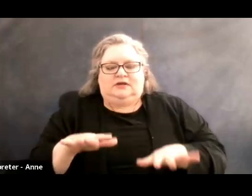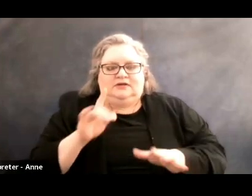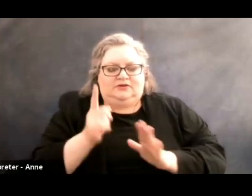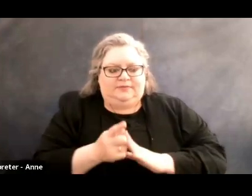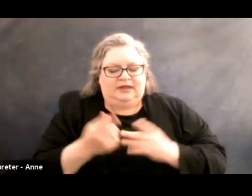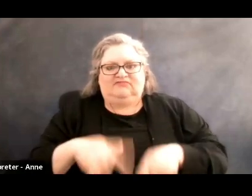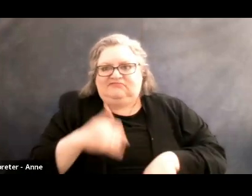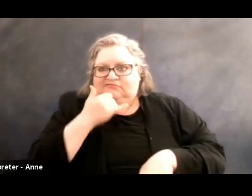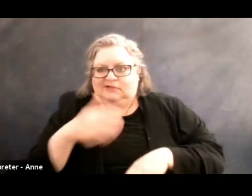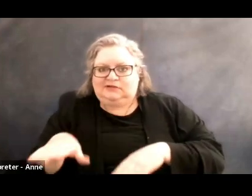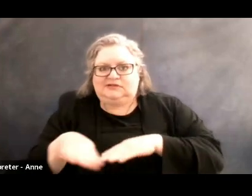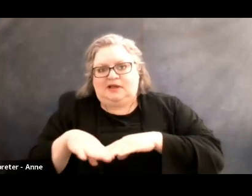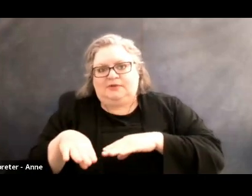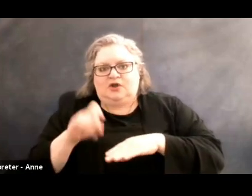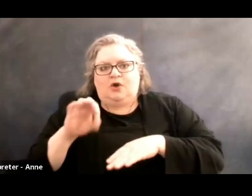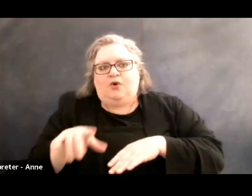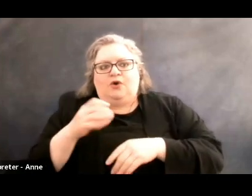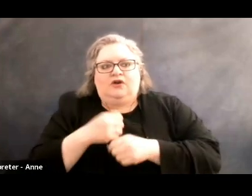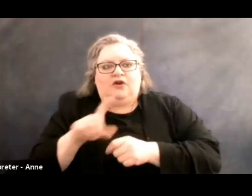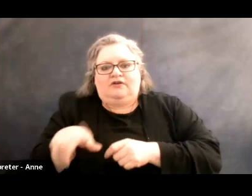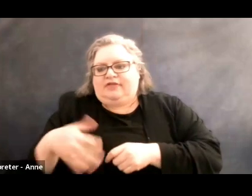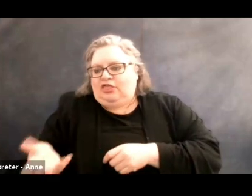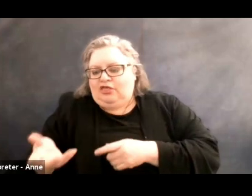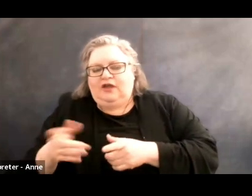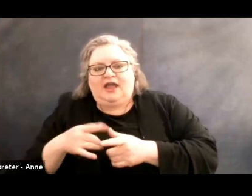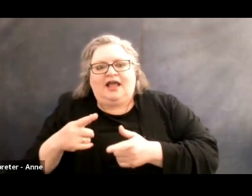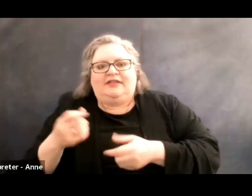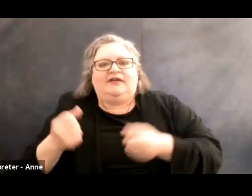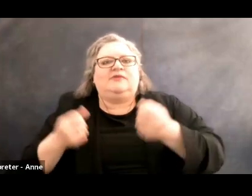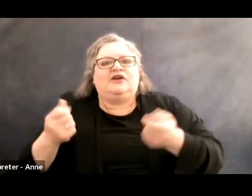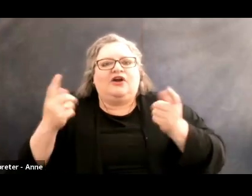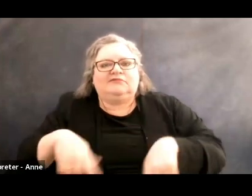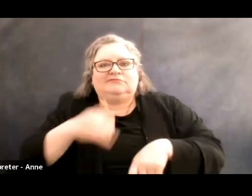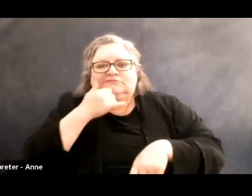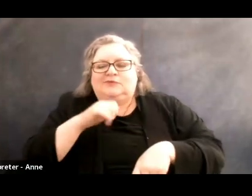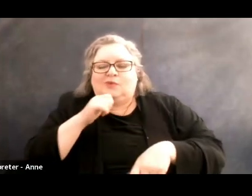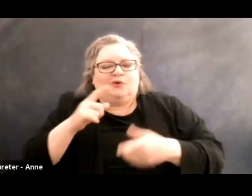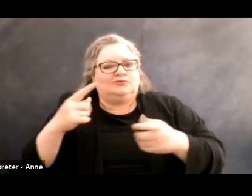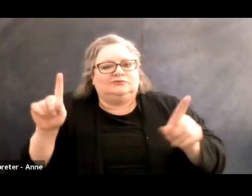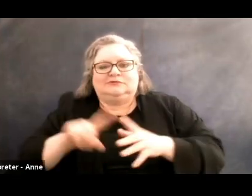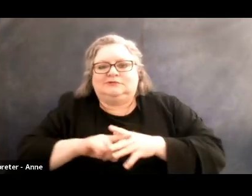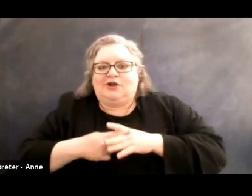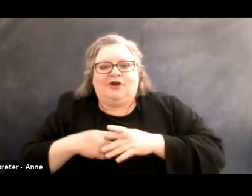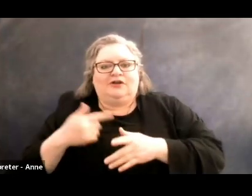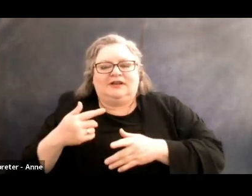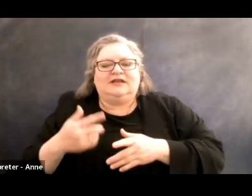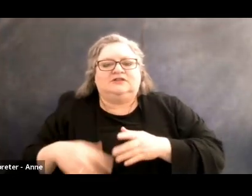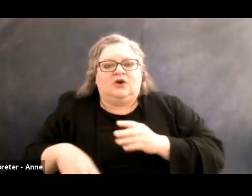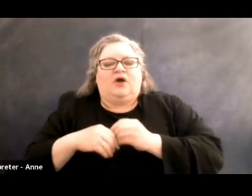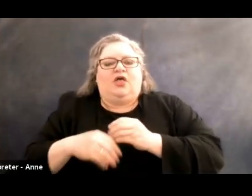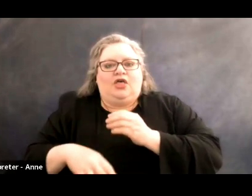my toe, I spilt my coffee, and now my car won't start. Thing on thing on thing is